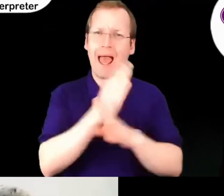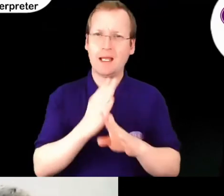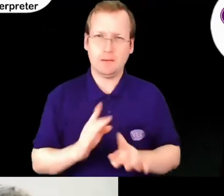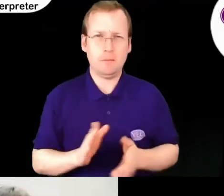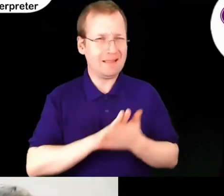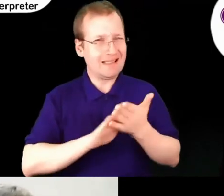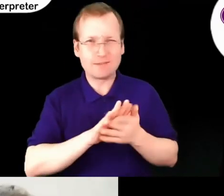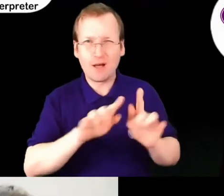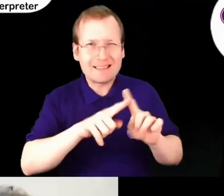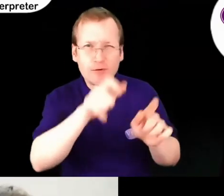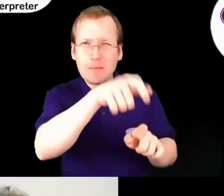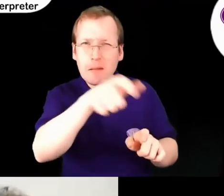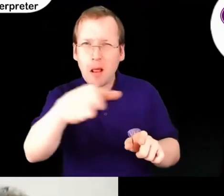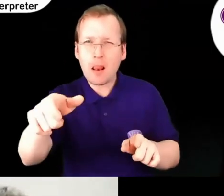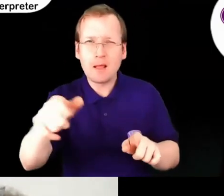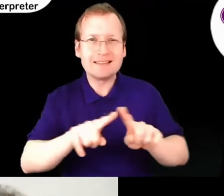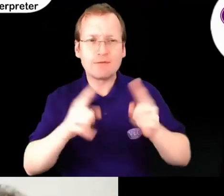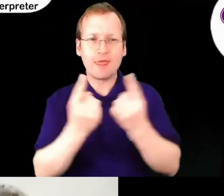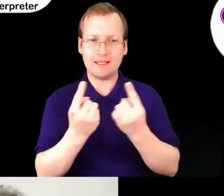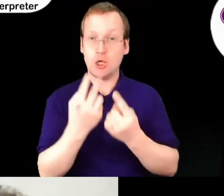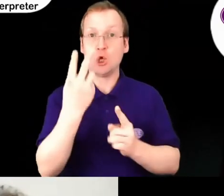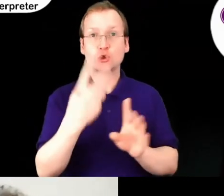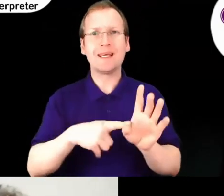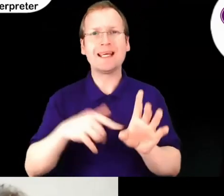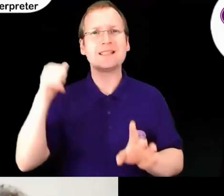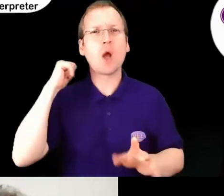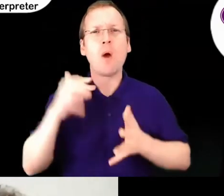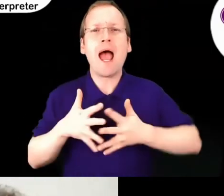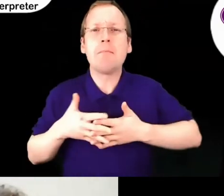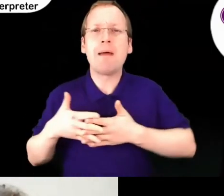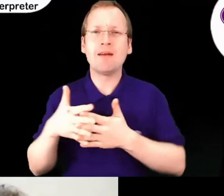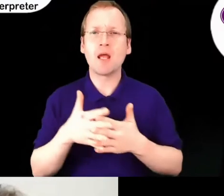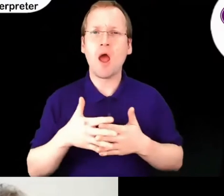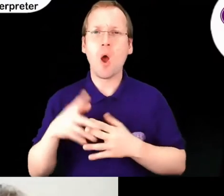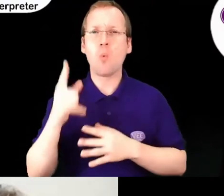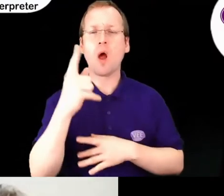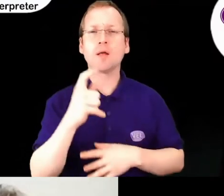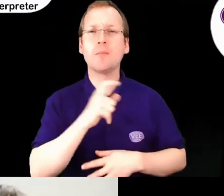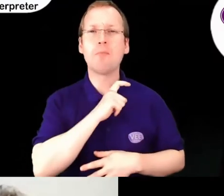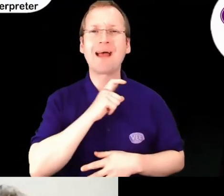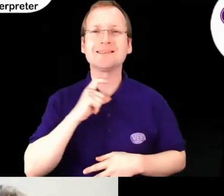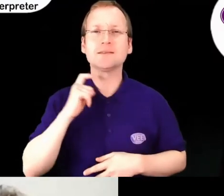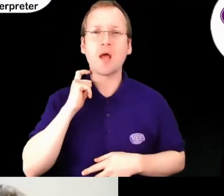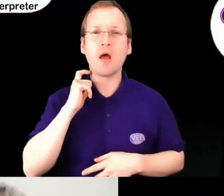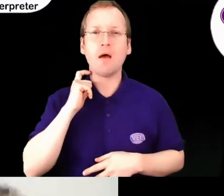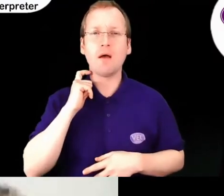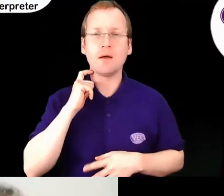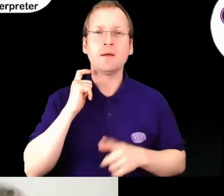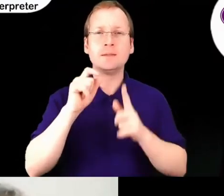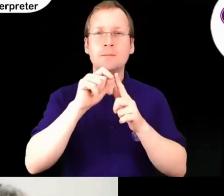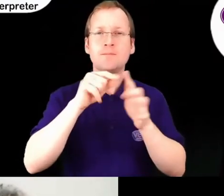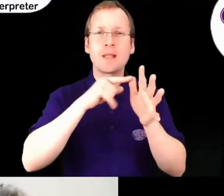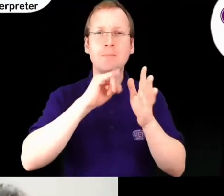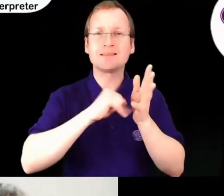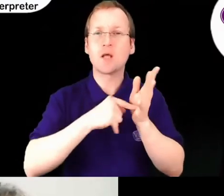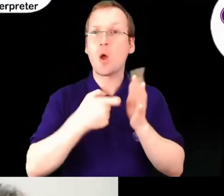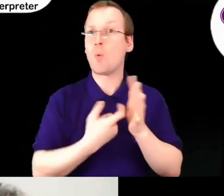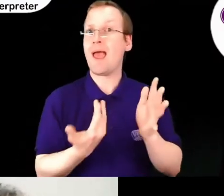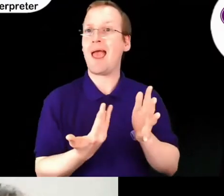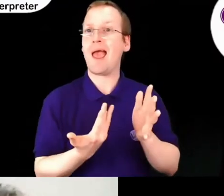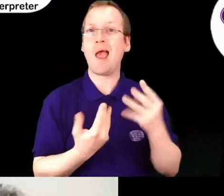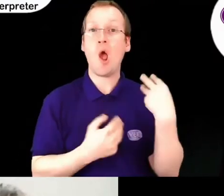people. I mean, 2 years ago in America, a pastor in well, in Washington, D.C.,